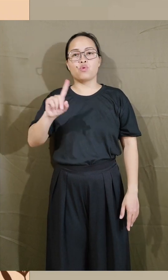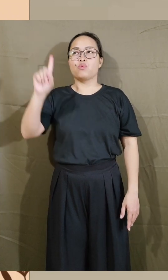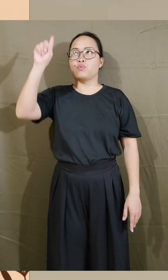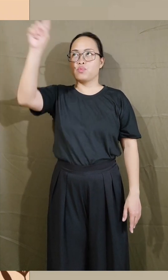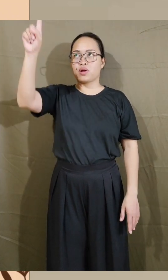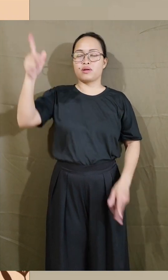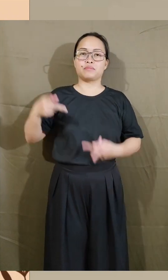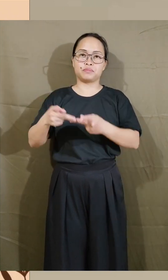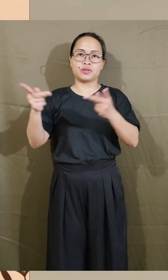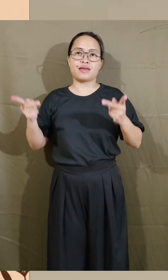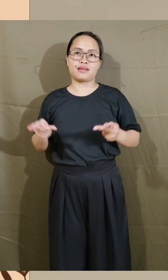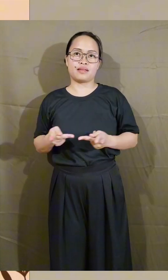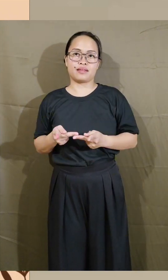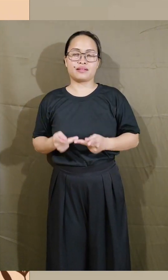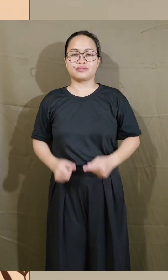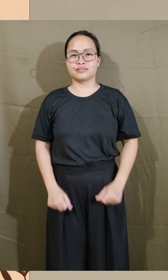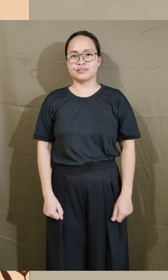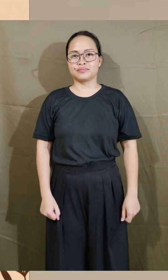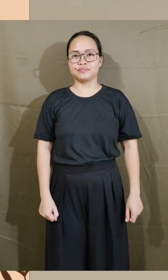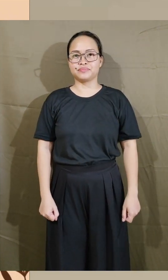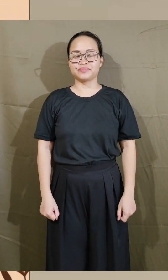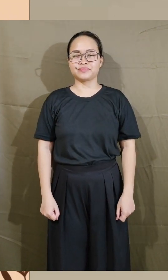1.